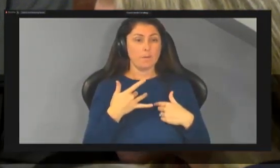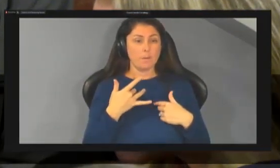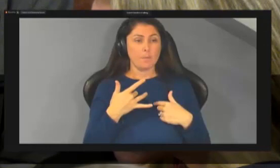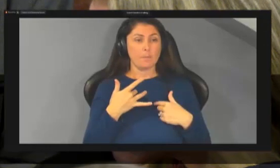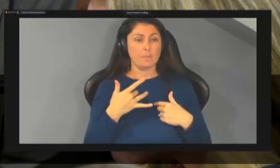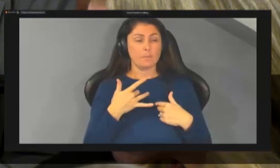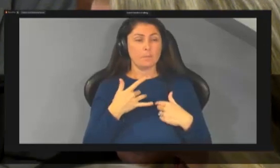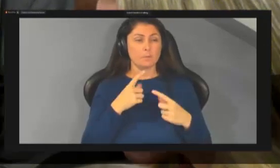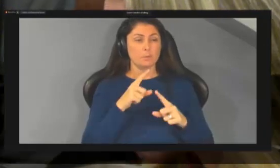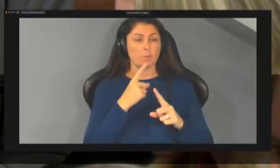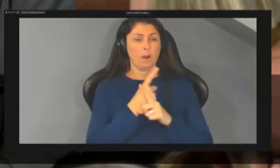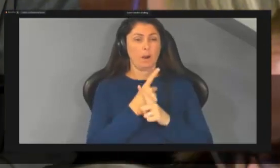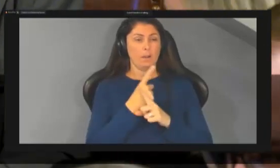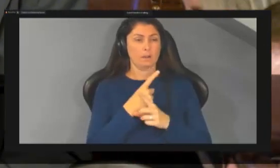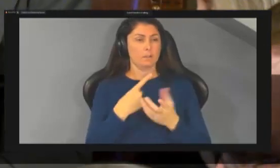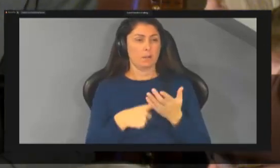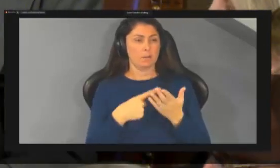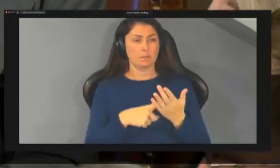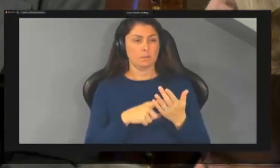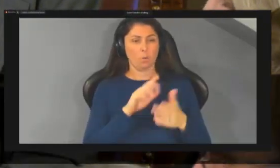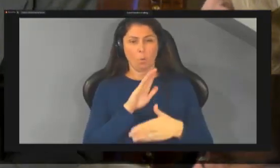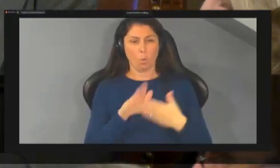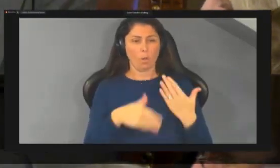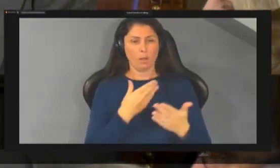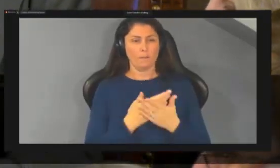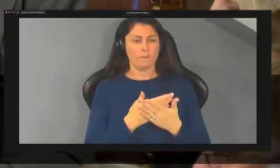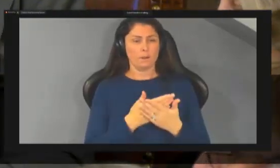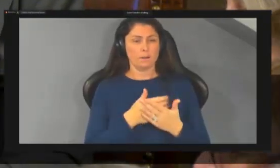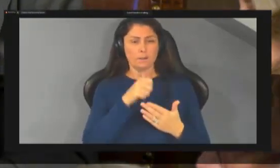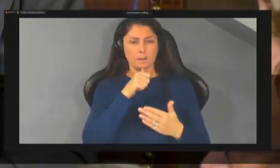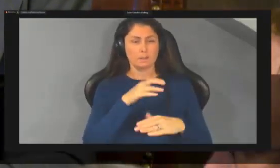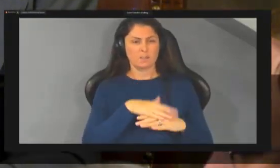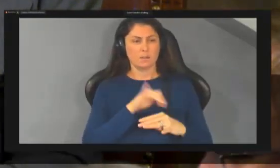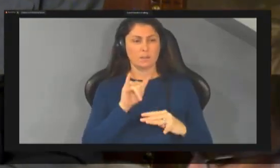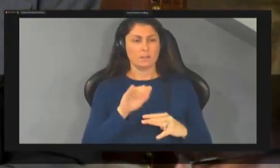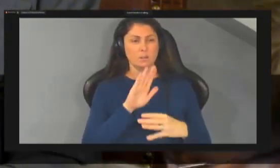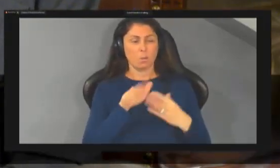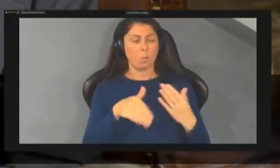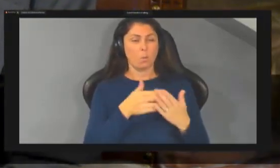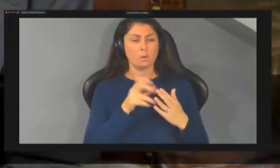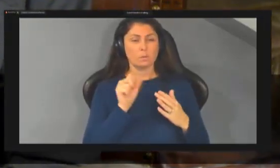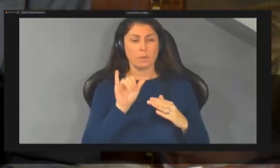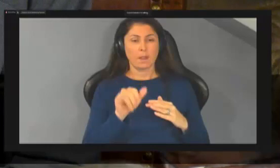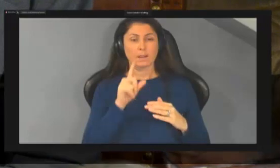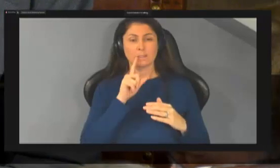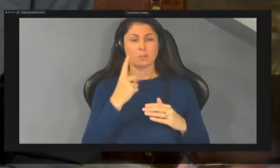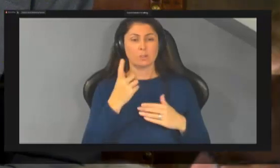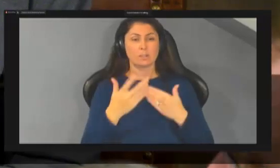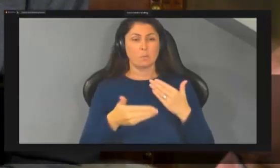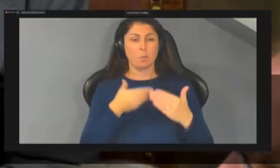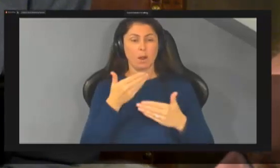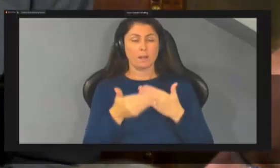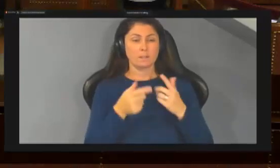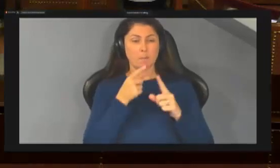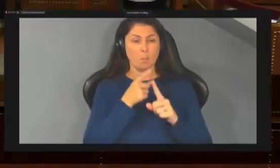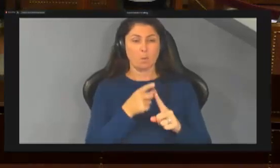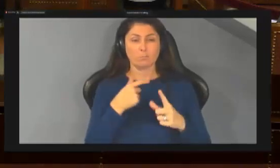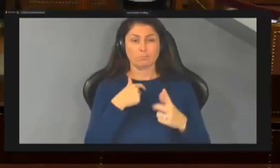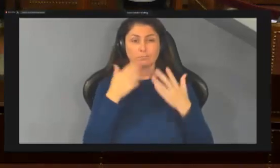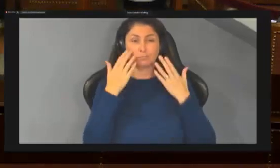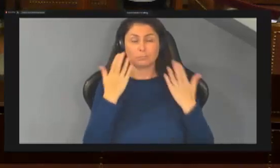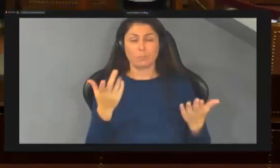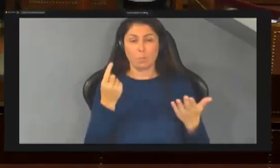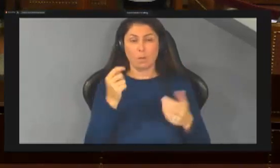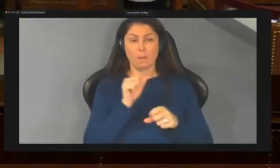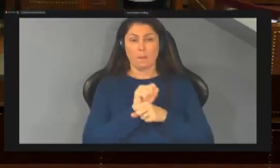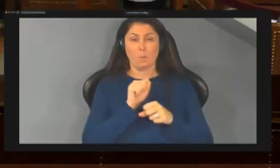adequately discuss all of it, right? That's not on any one member. This is just the whole, so that's just a process point. I don't know what the workaround